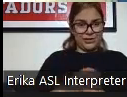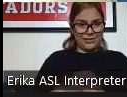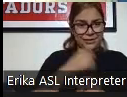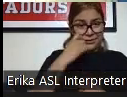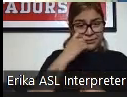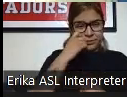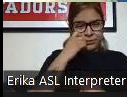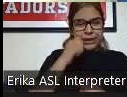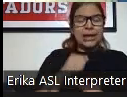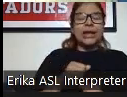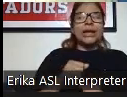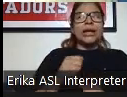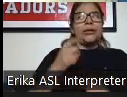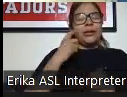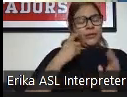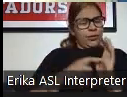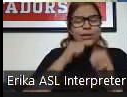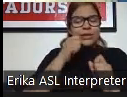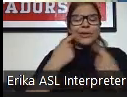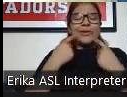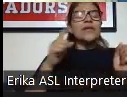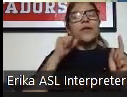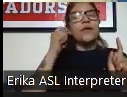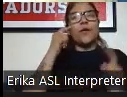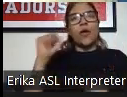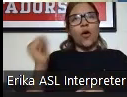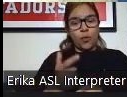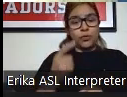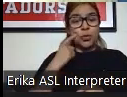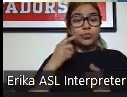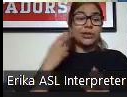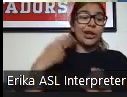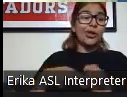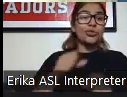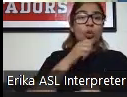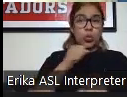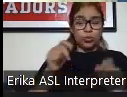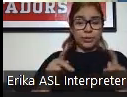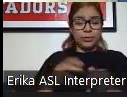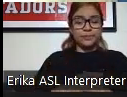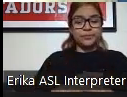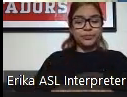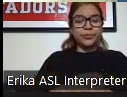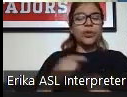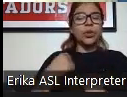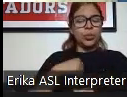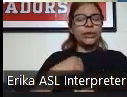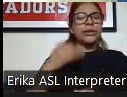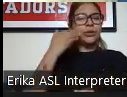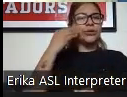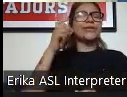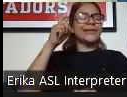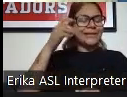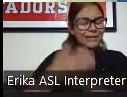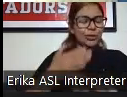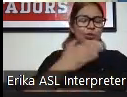work for a lot of folks, including older adults and people with disabilities. We know there is a need to improve